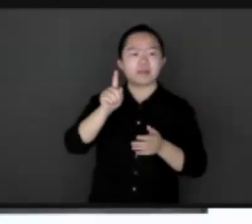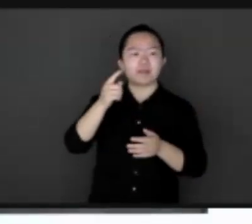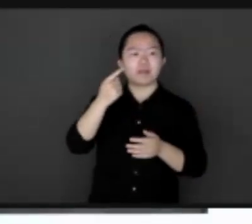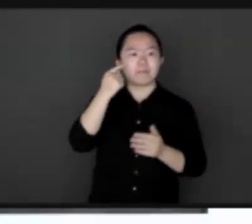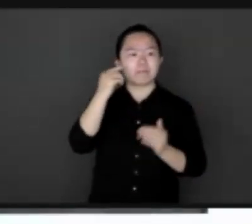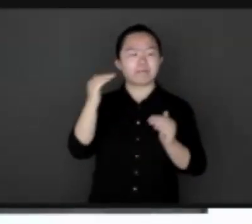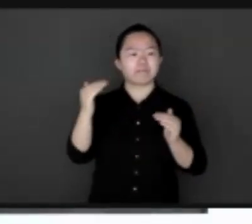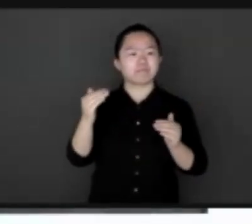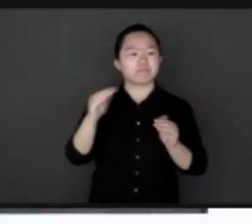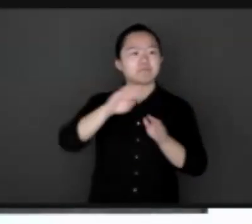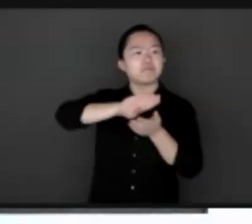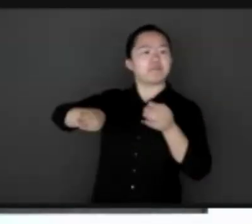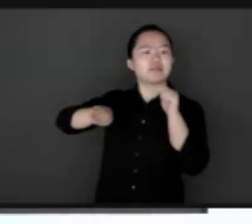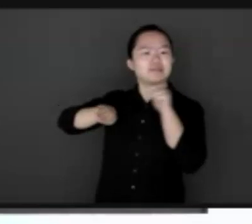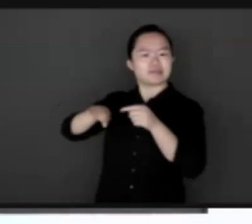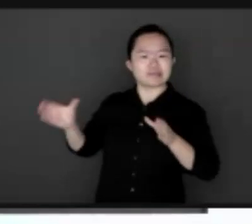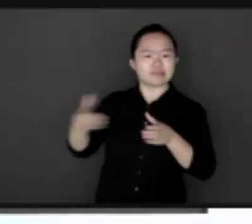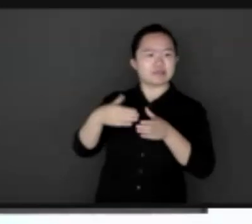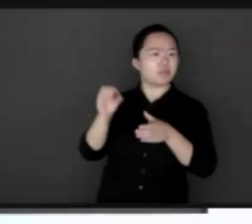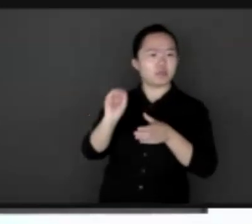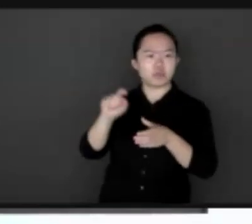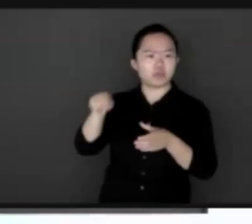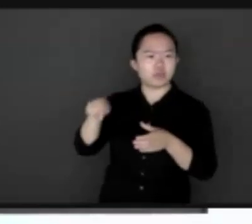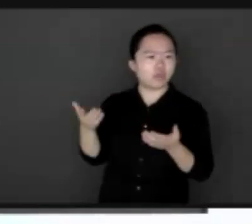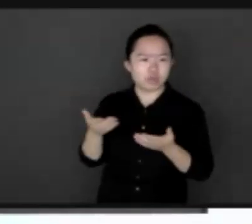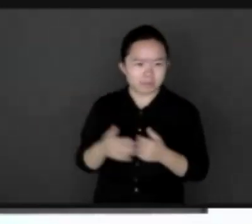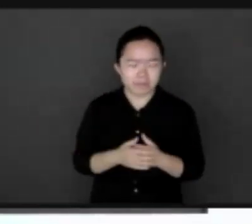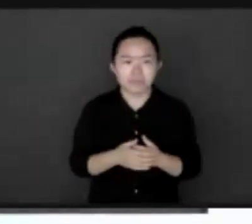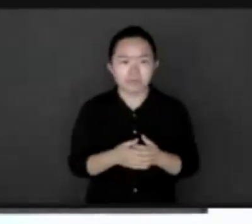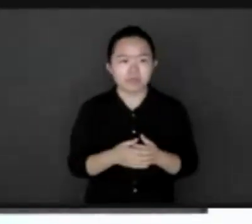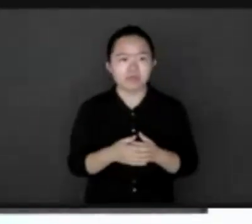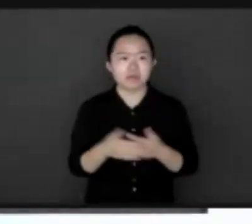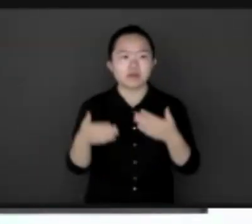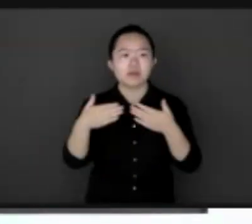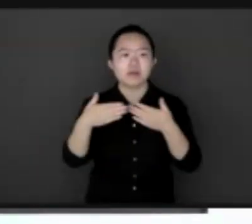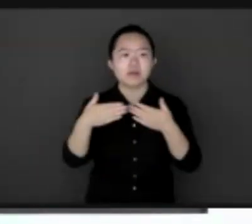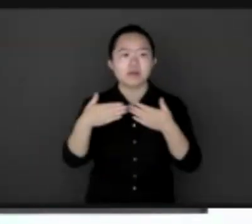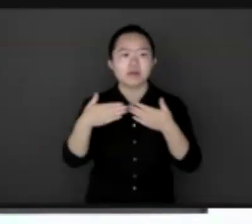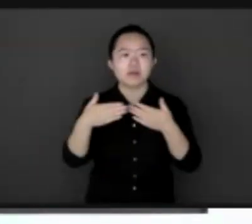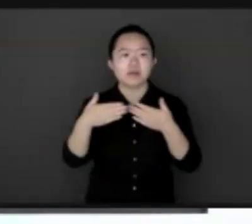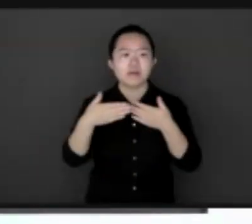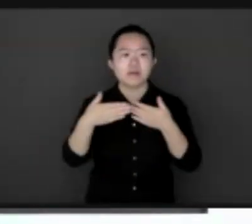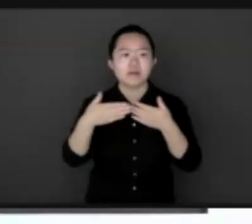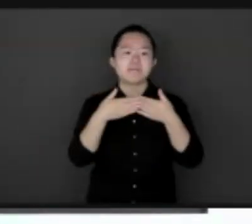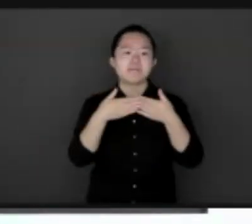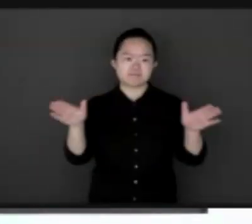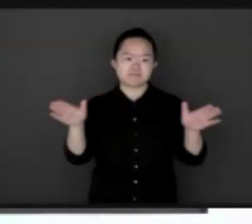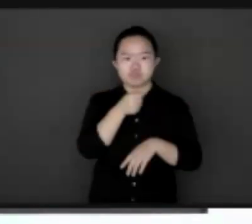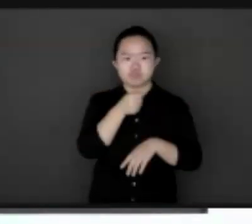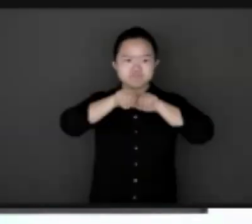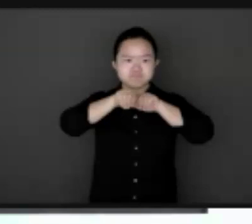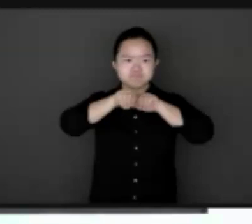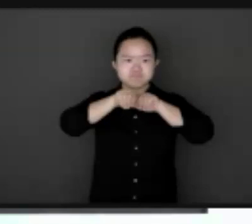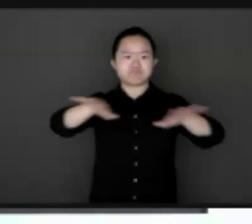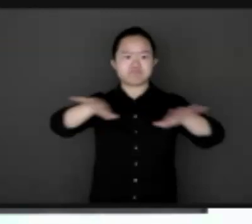that is because for the public broadcasting, it's because there's other accessibility legislation. So legal people don't want them to overlap.